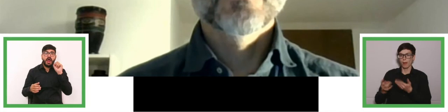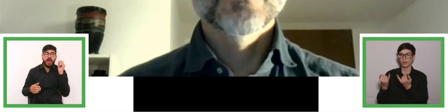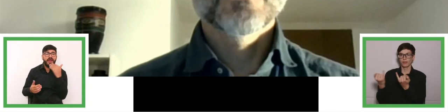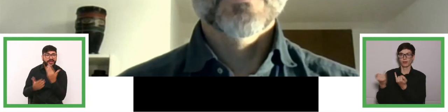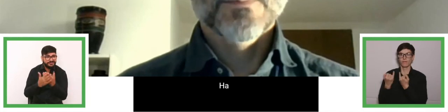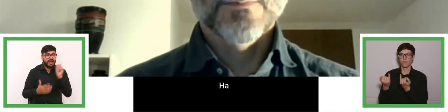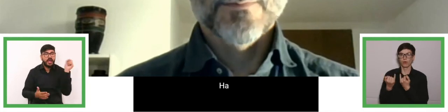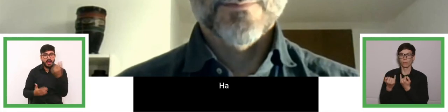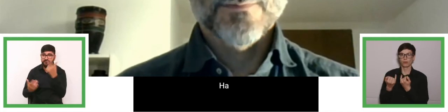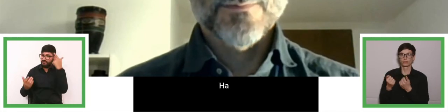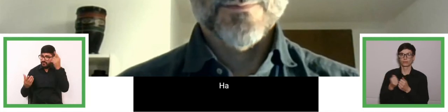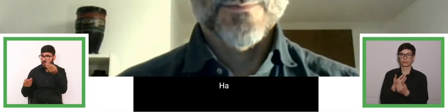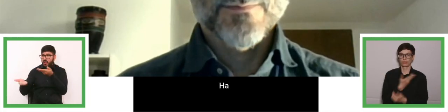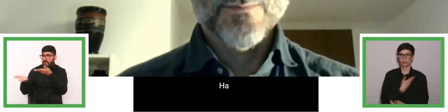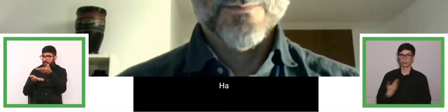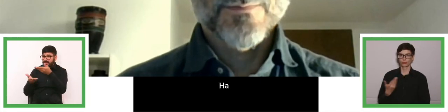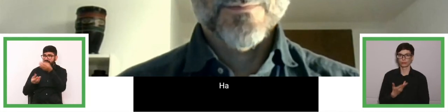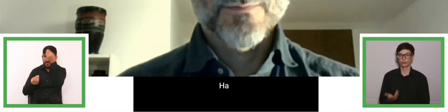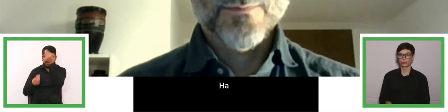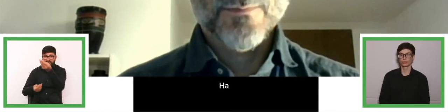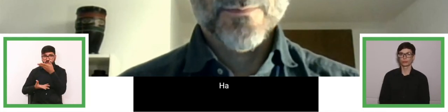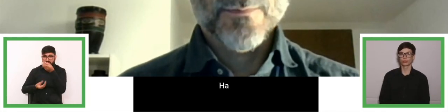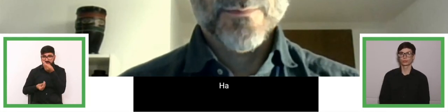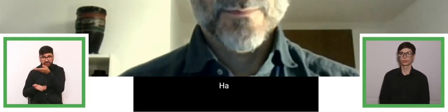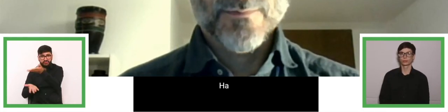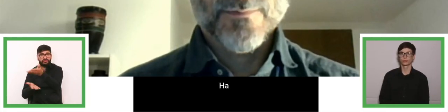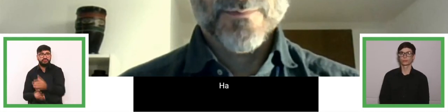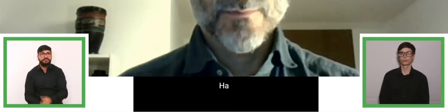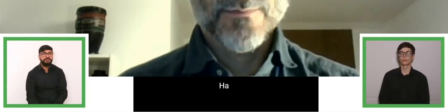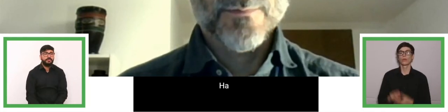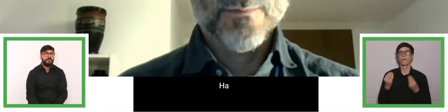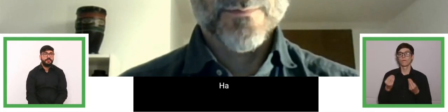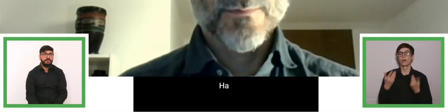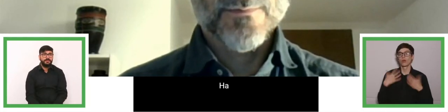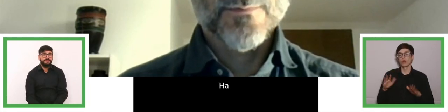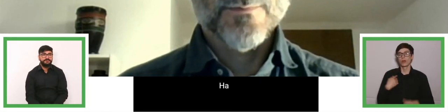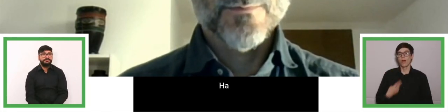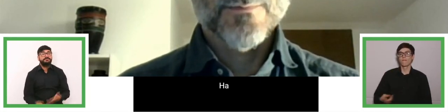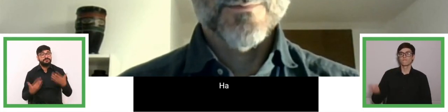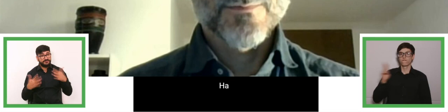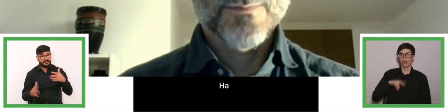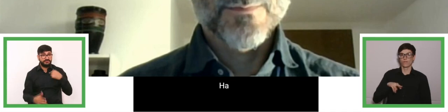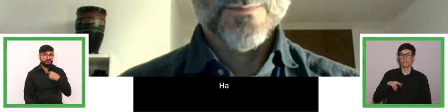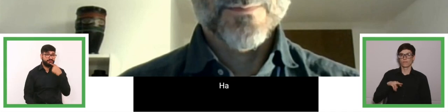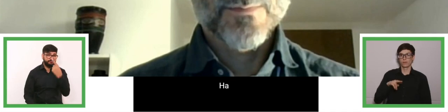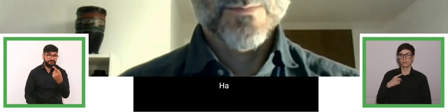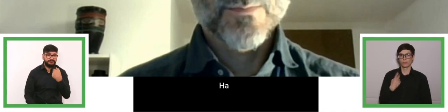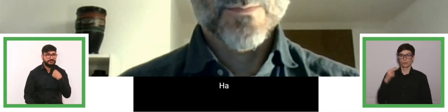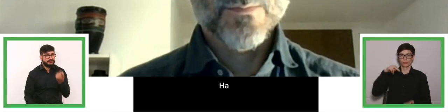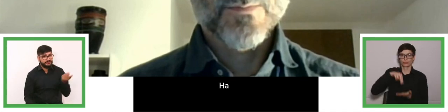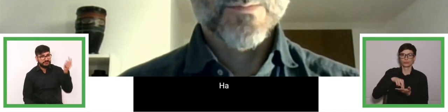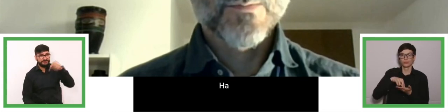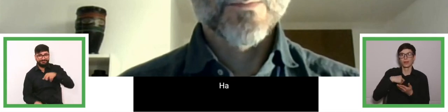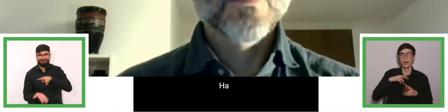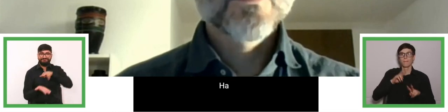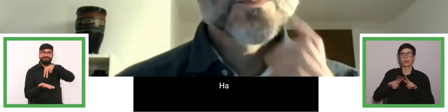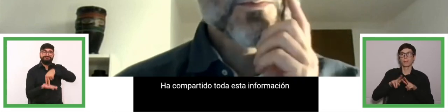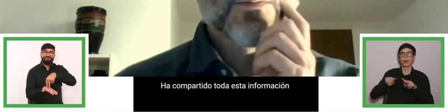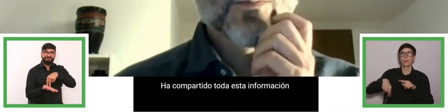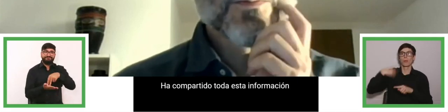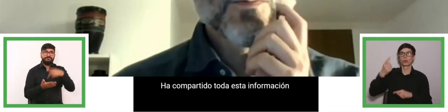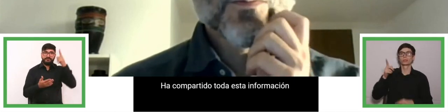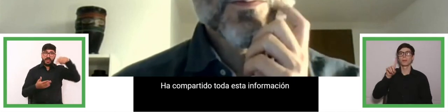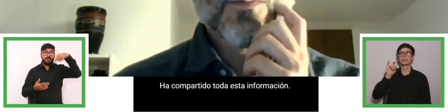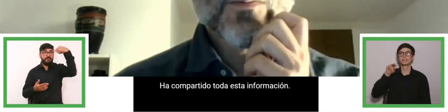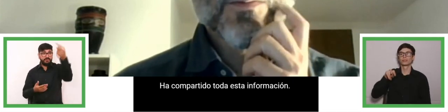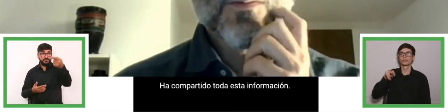por haber compartido esta información. Bueno, ya estamos de regreso. Mientras nos preparamos para nuestra próxima. While we prepare